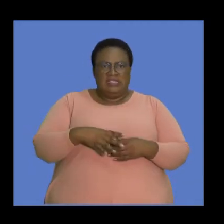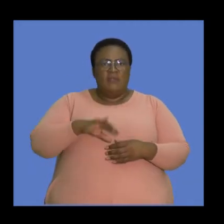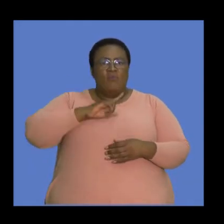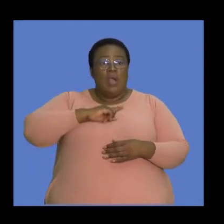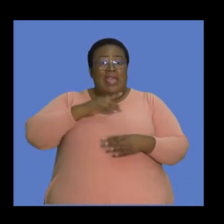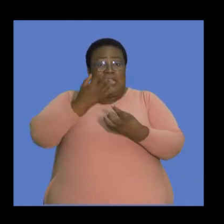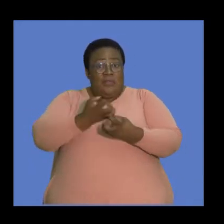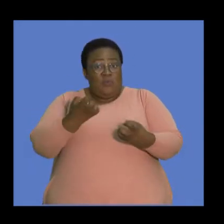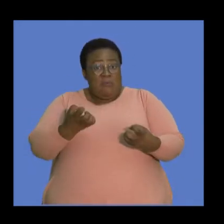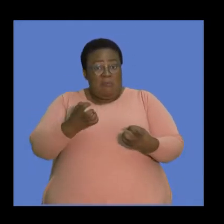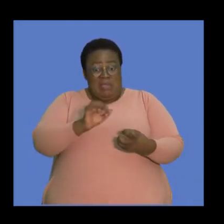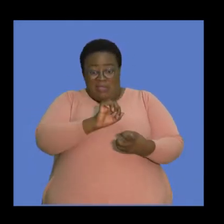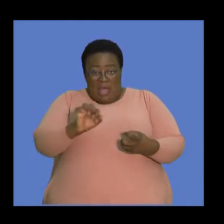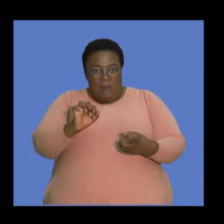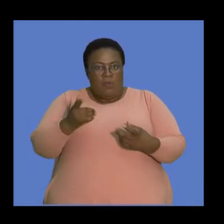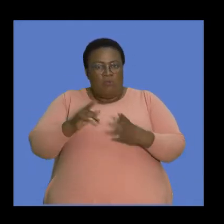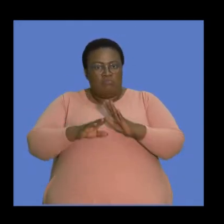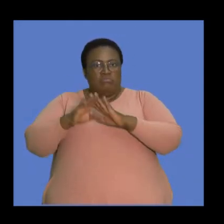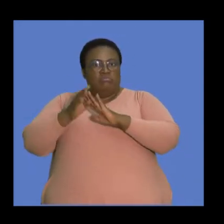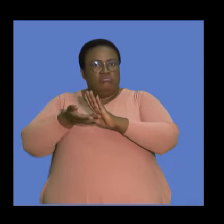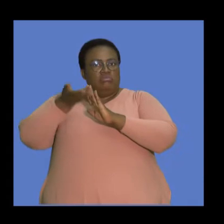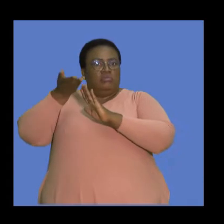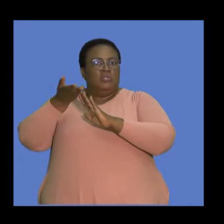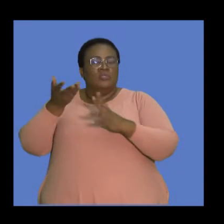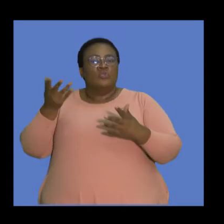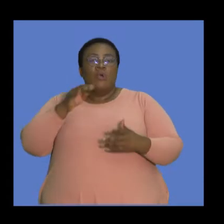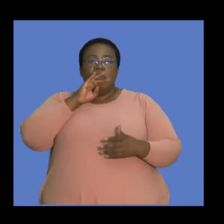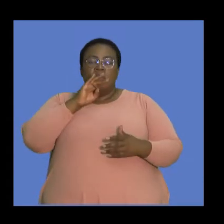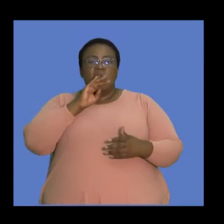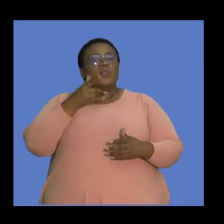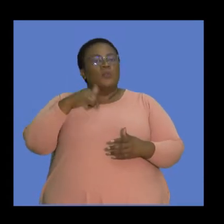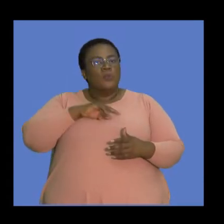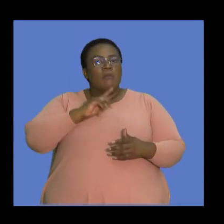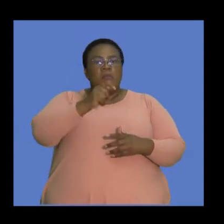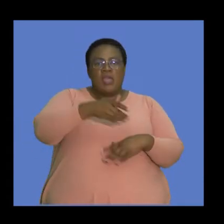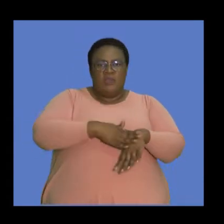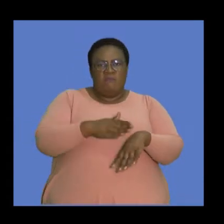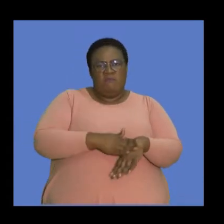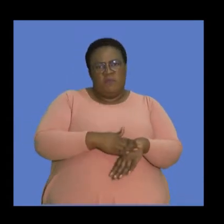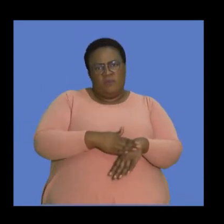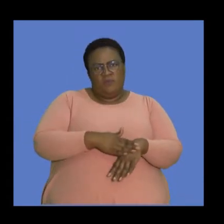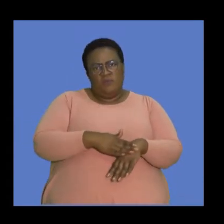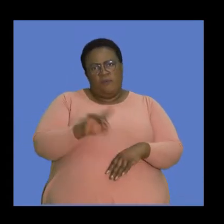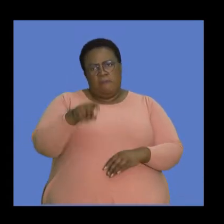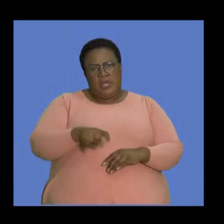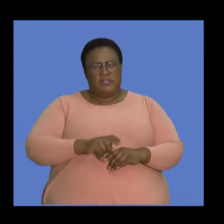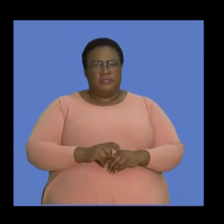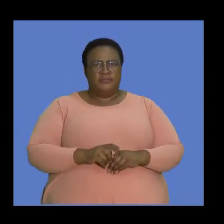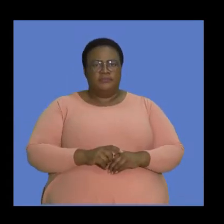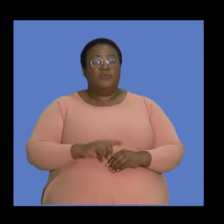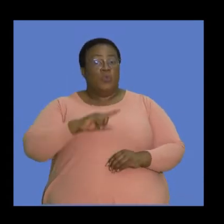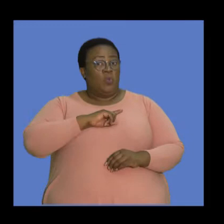our health. So that's why they are now a bit charging us more. It's not because they're just making money, it's because now they